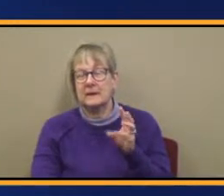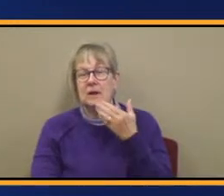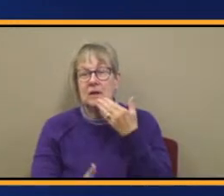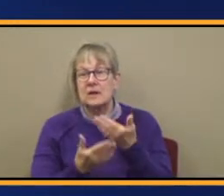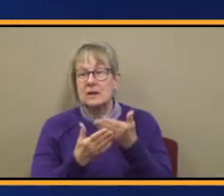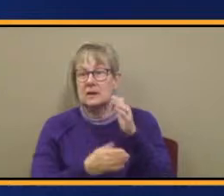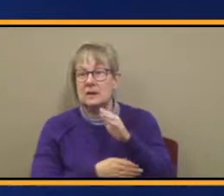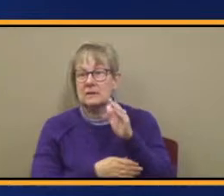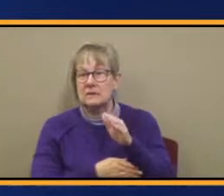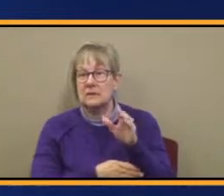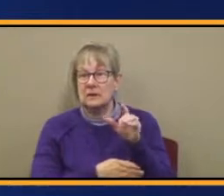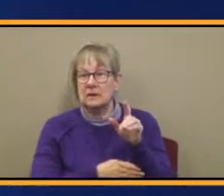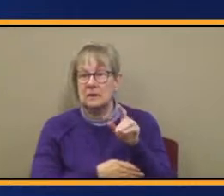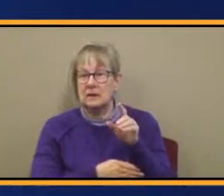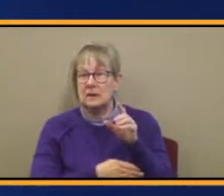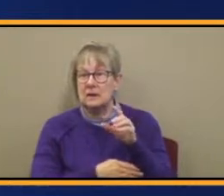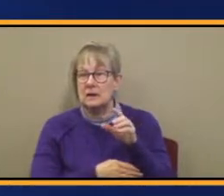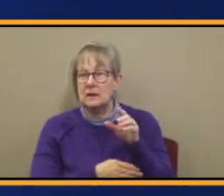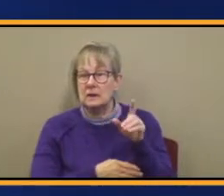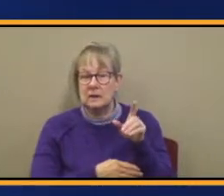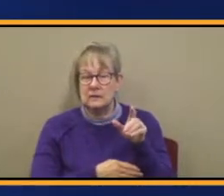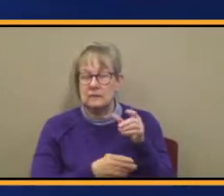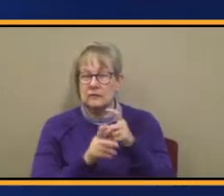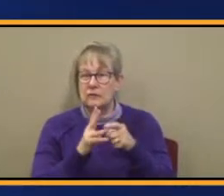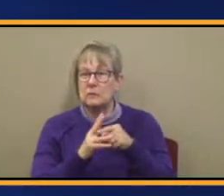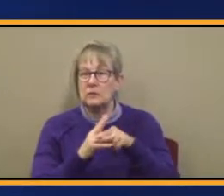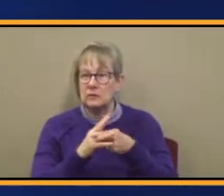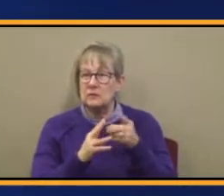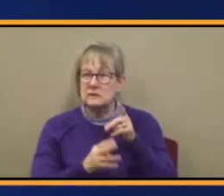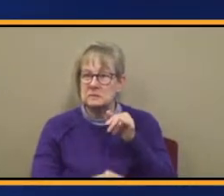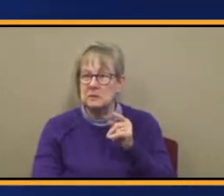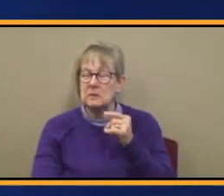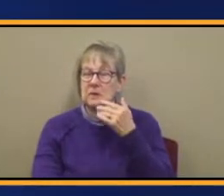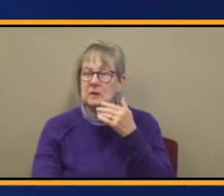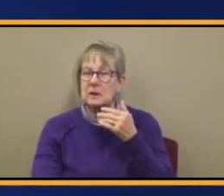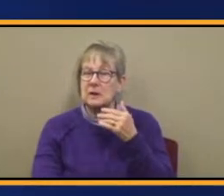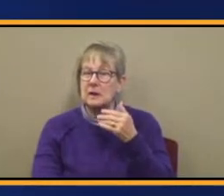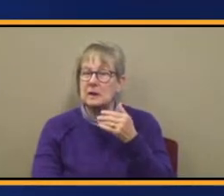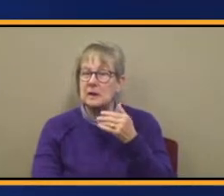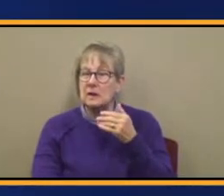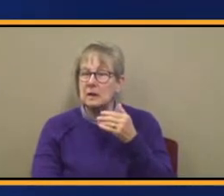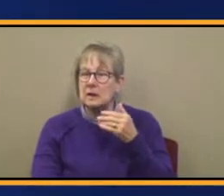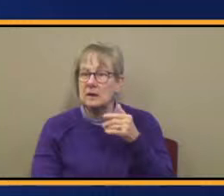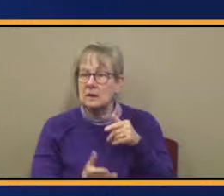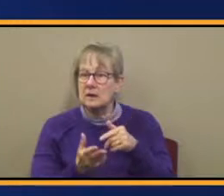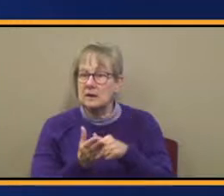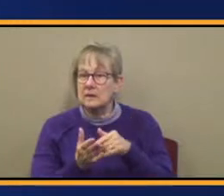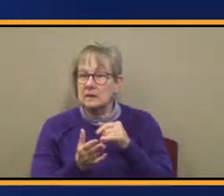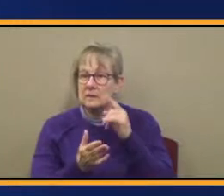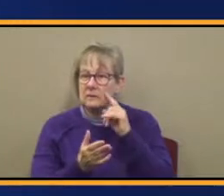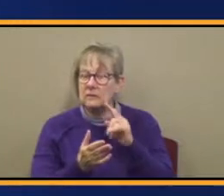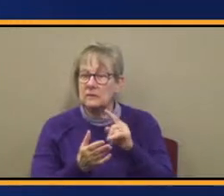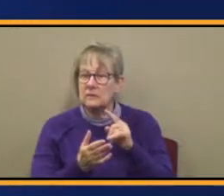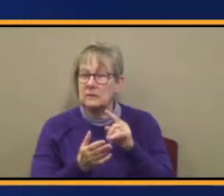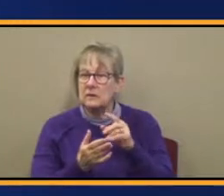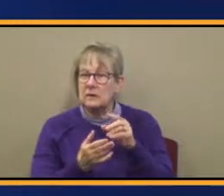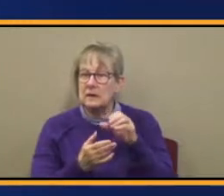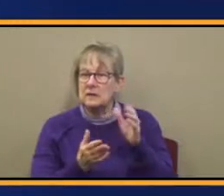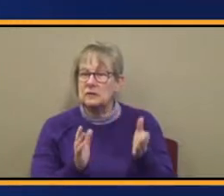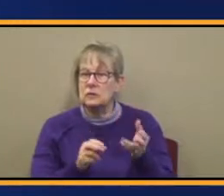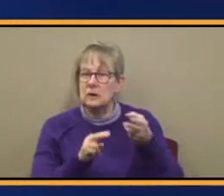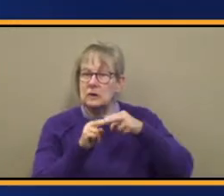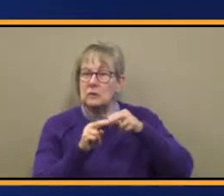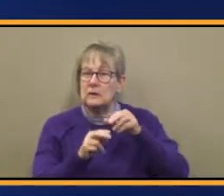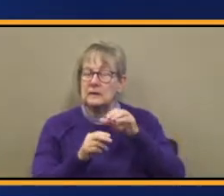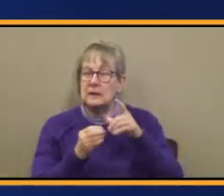Good afternoon, Derek Ross with the Good morning, Strategic though. Sourcing Department. Good morning, Mayor. Strategic goal for this item is goal number 4, enhance El Paso's quality of life